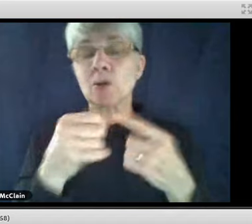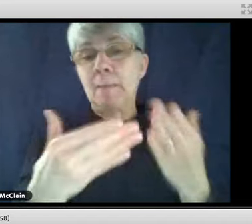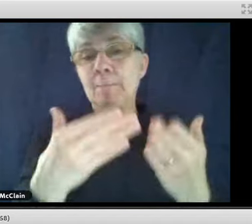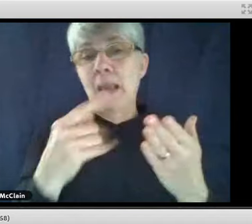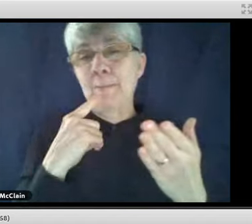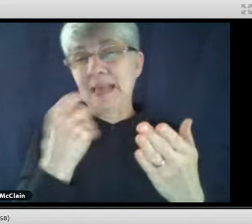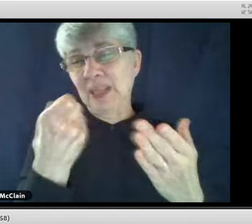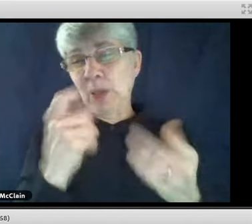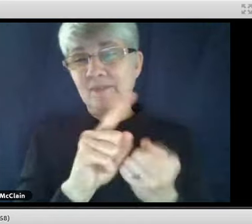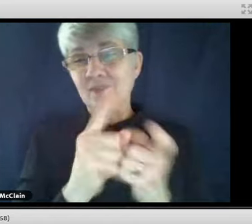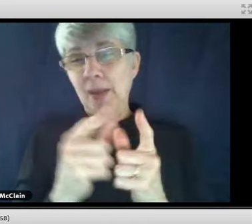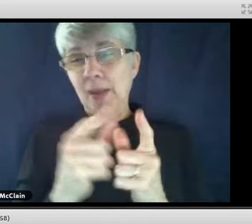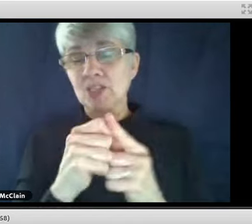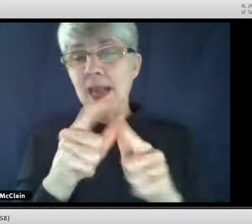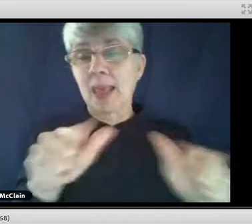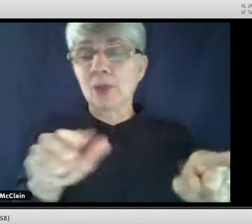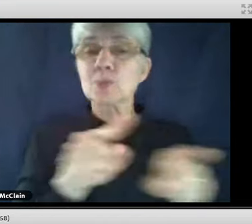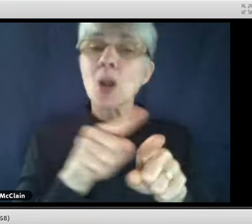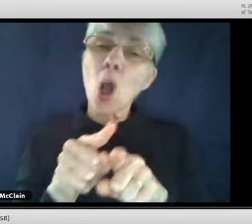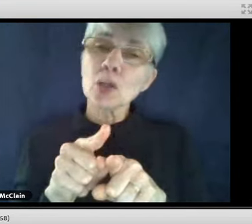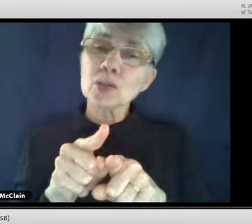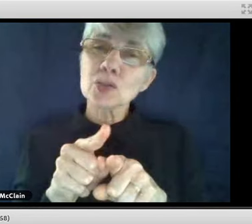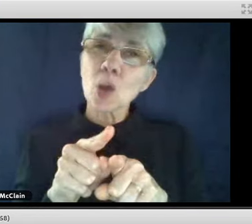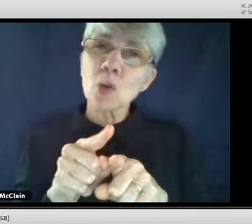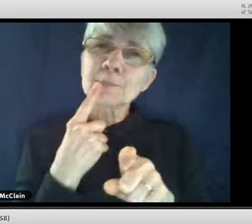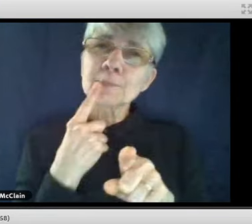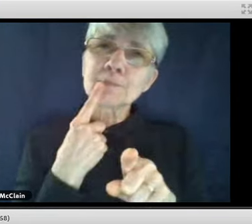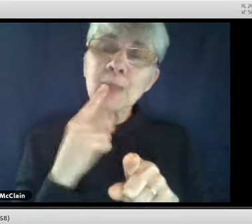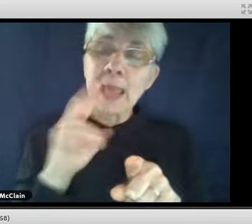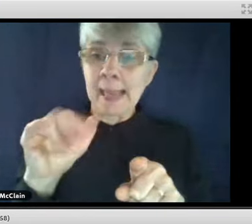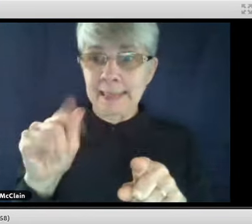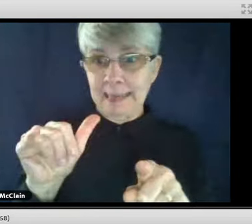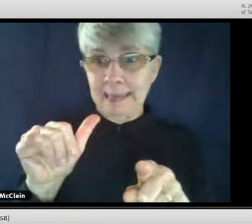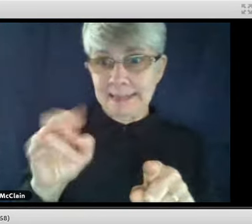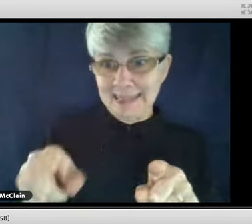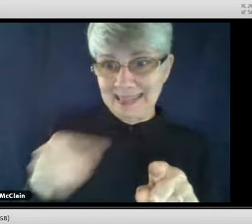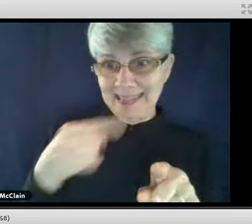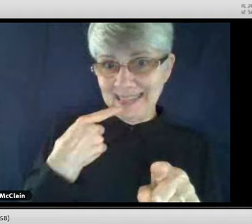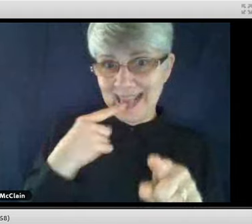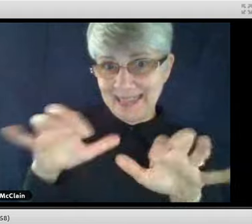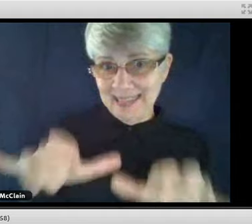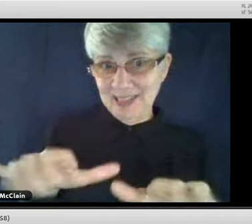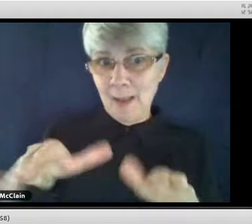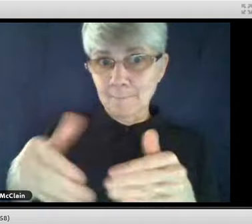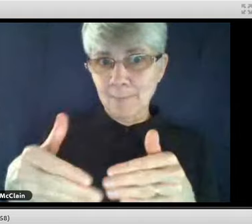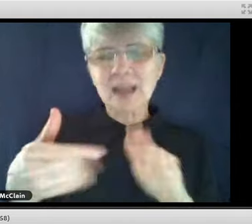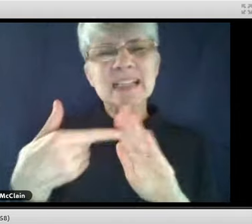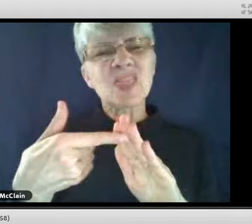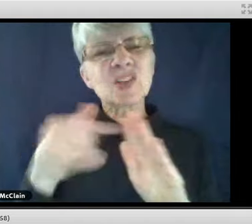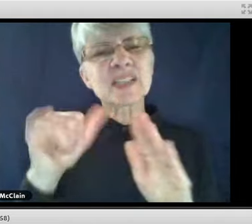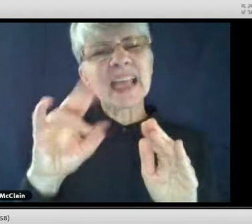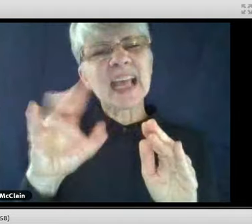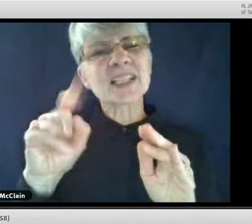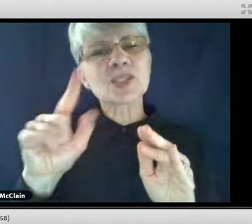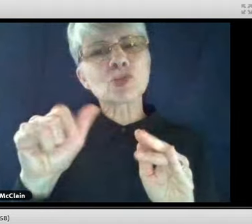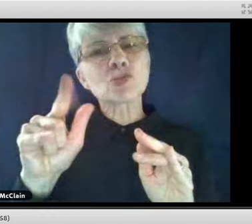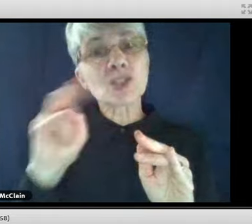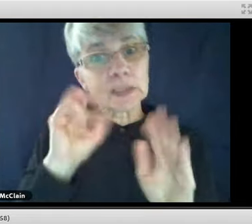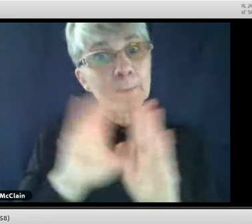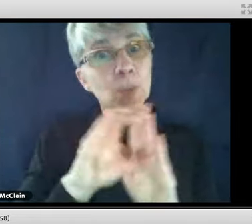slight variation in language, but also that as Nadine is saying, there's illustrations.